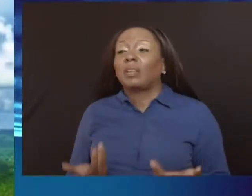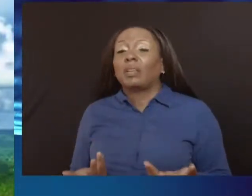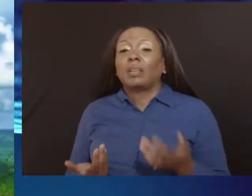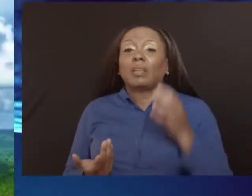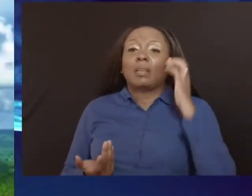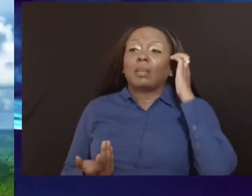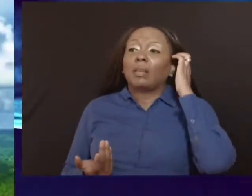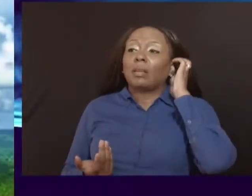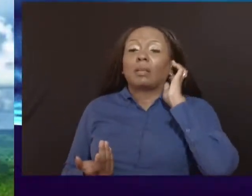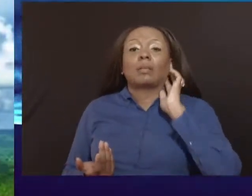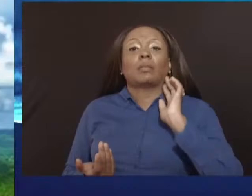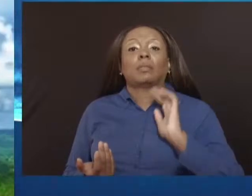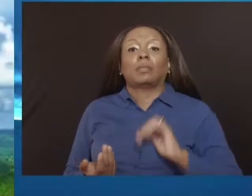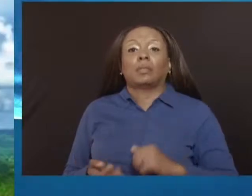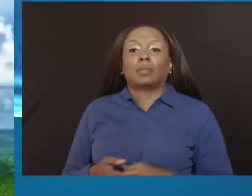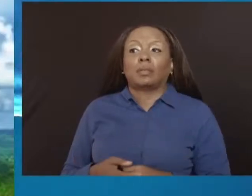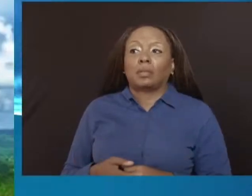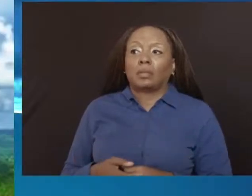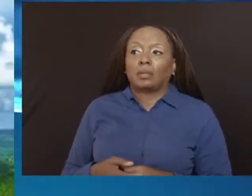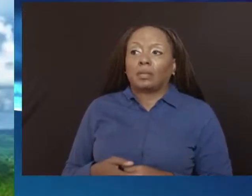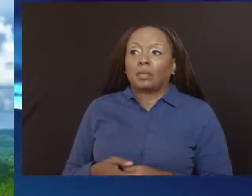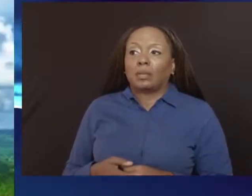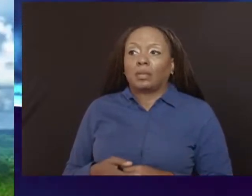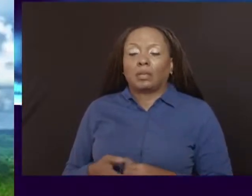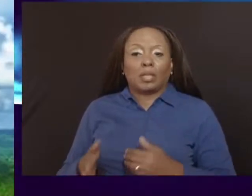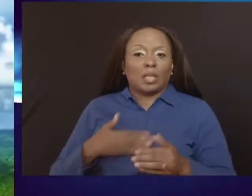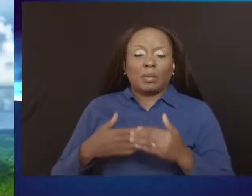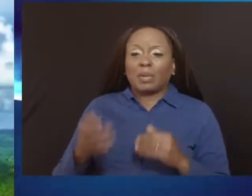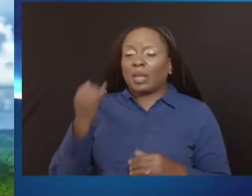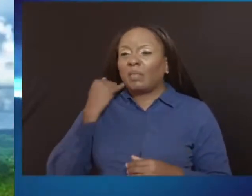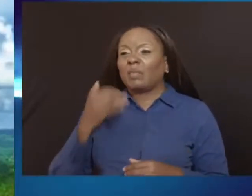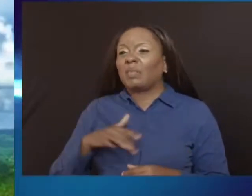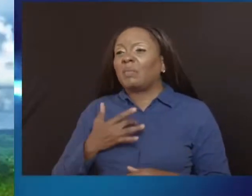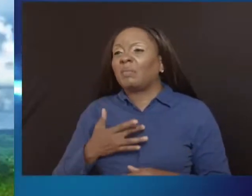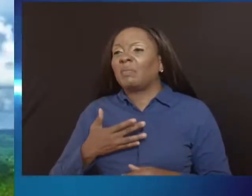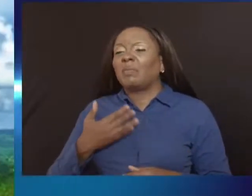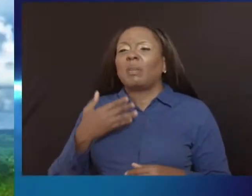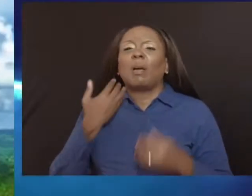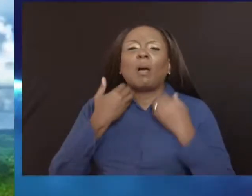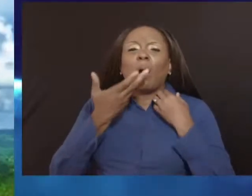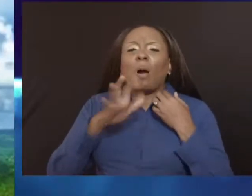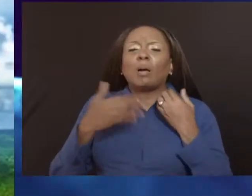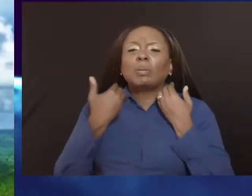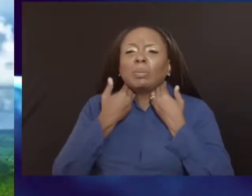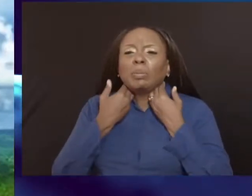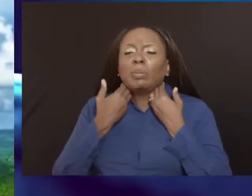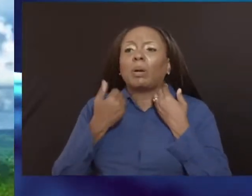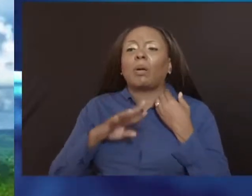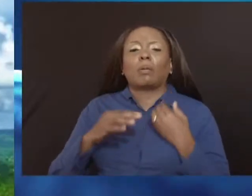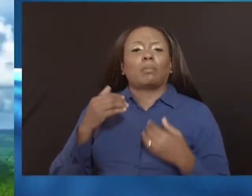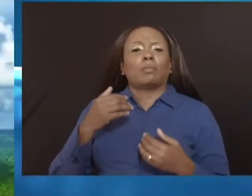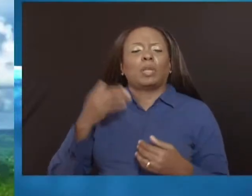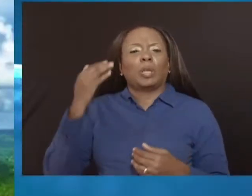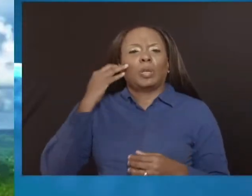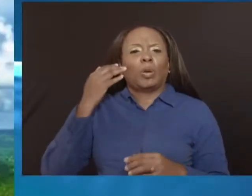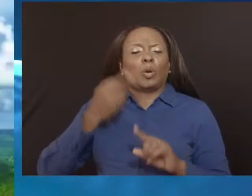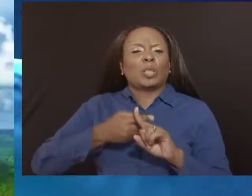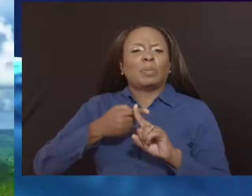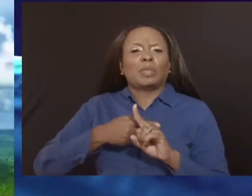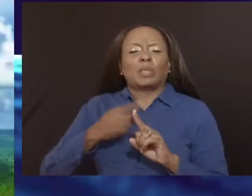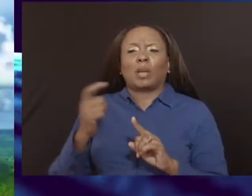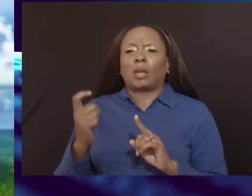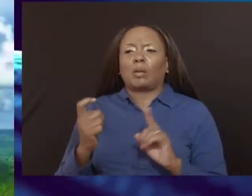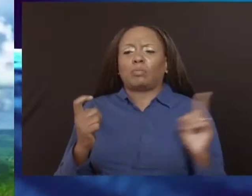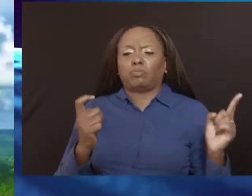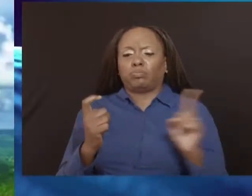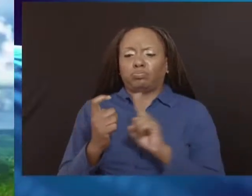a clinically detectable fever by a thermometer, or for instance, if you have, in your opinion, felt hotter